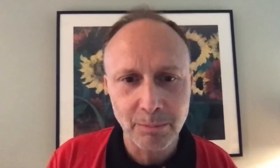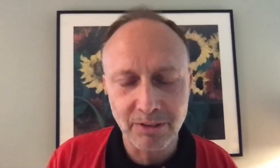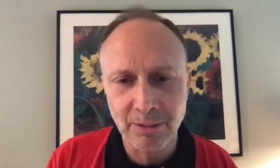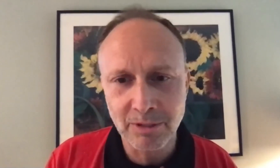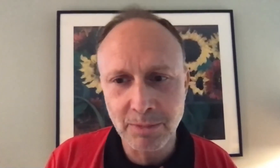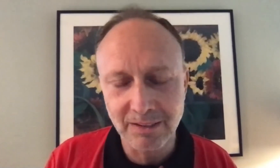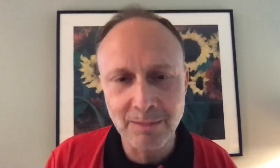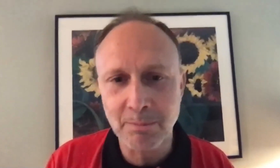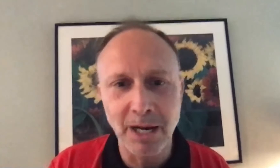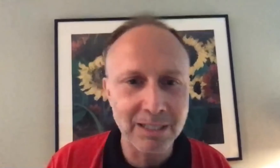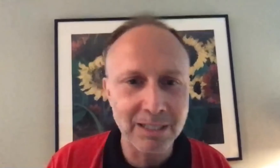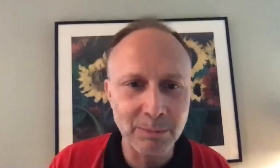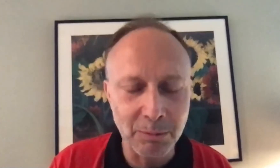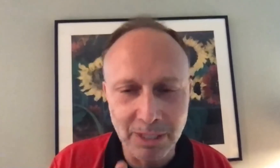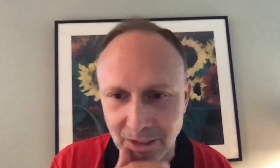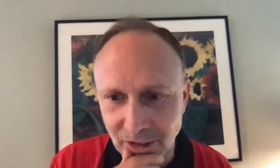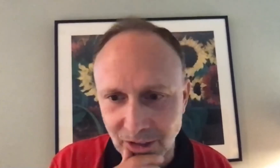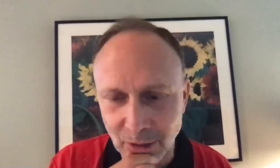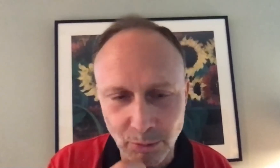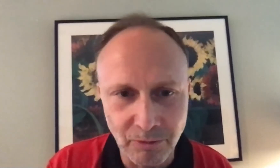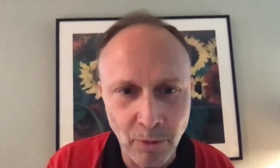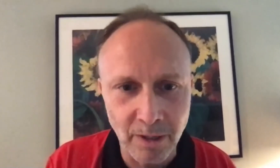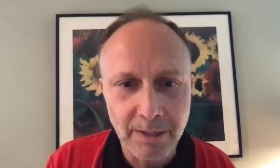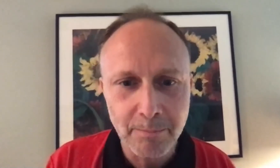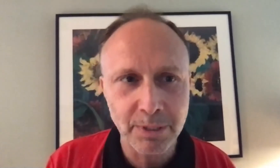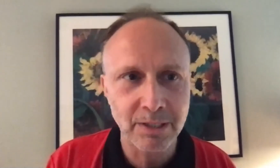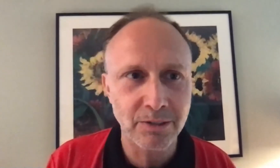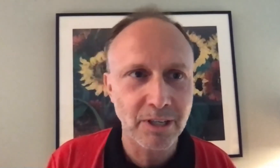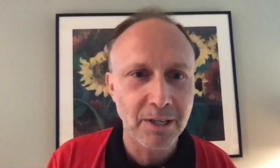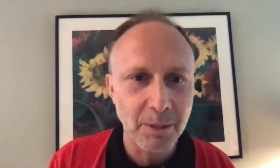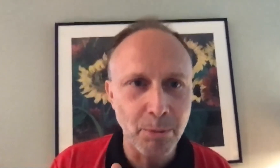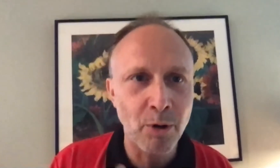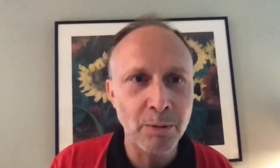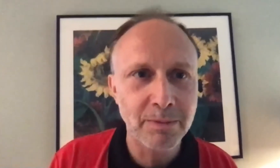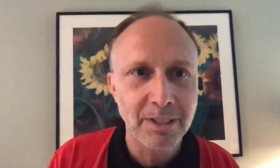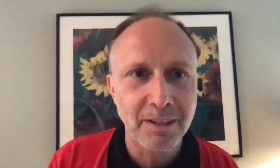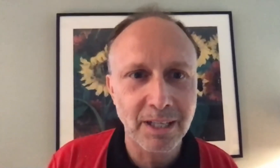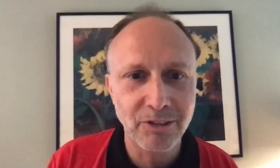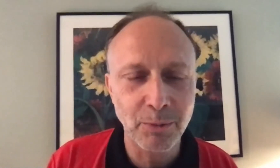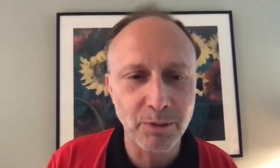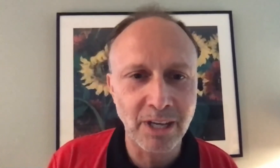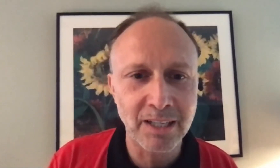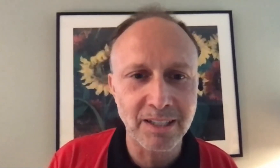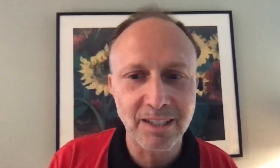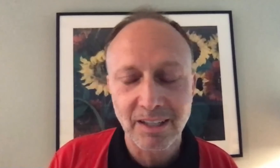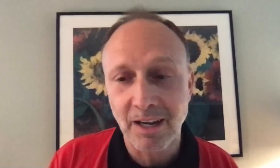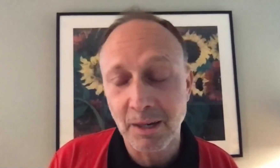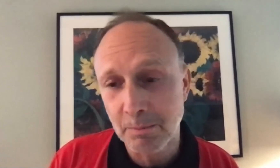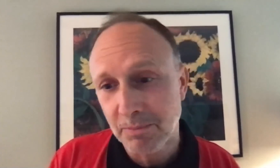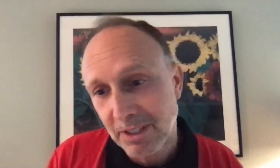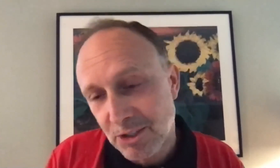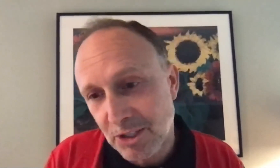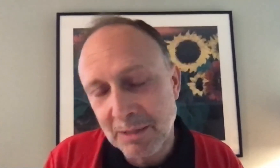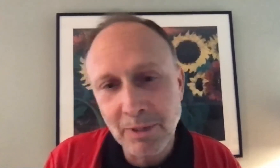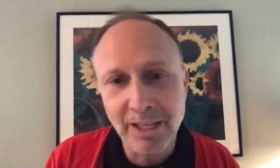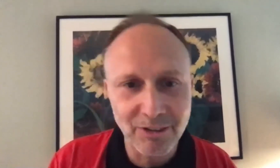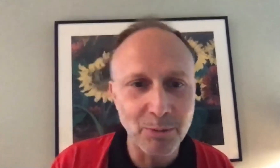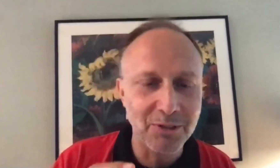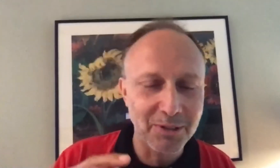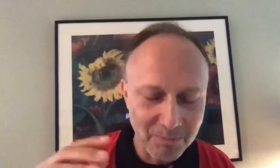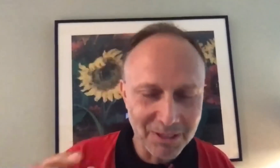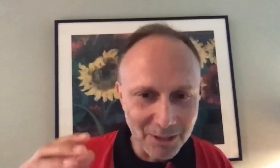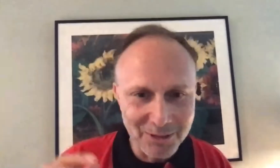ago, and we were we were all very surprised at and this is now, she's only 7 now.